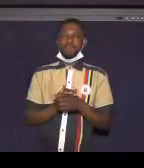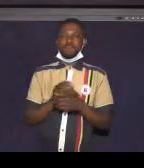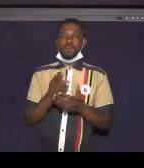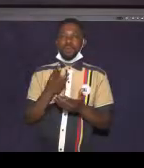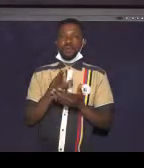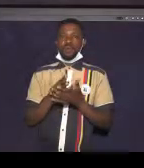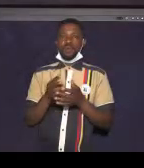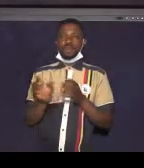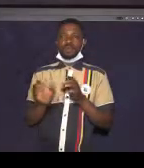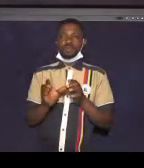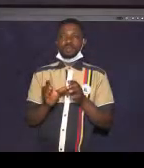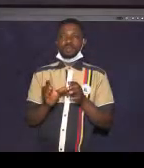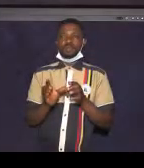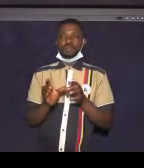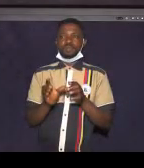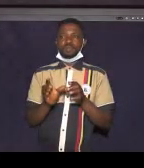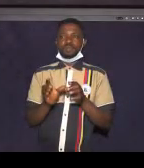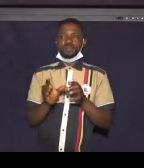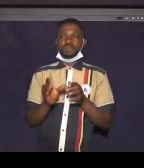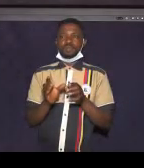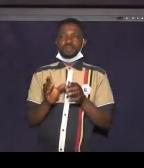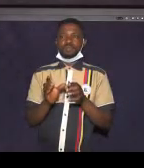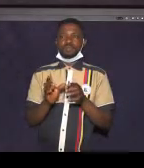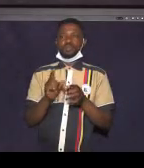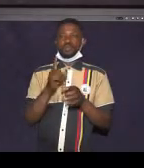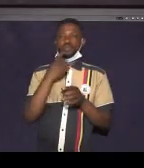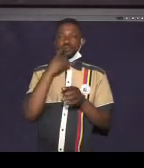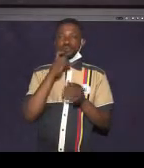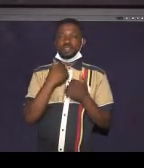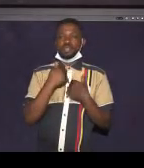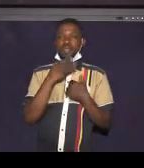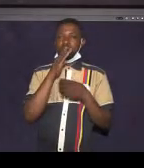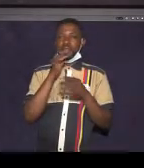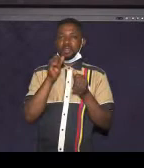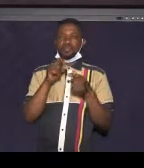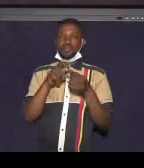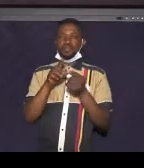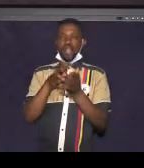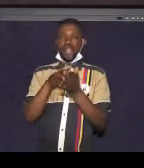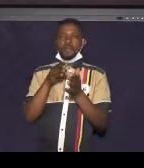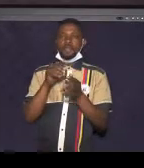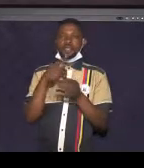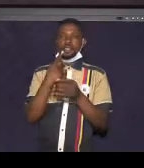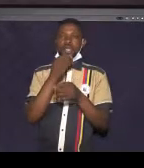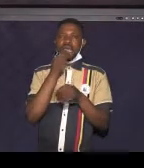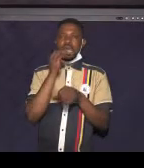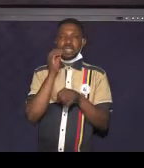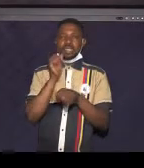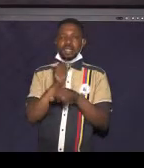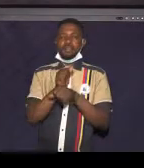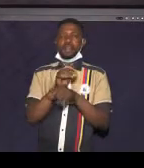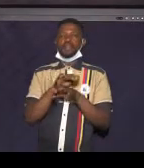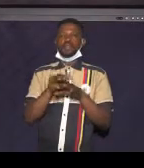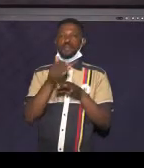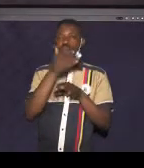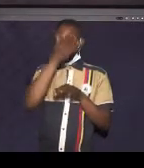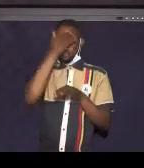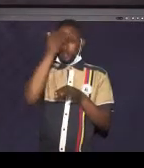Well done. But now you must have been able to copy the assignment. And don't